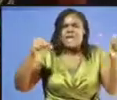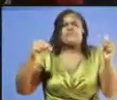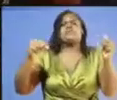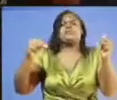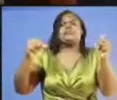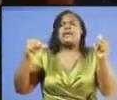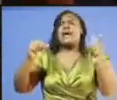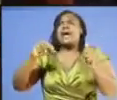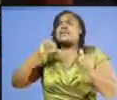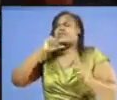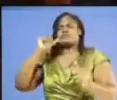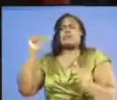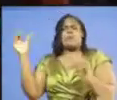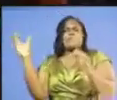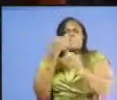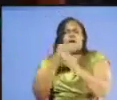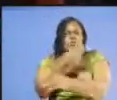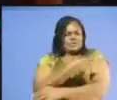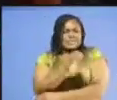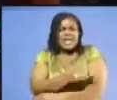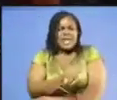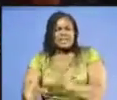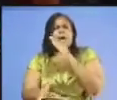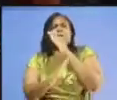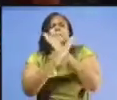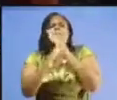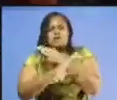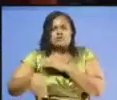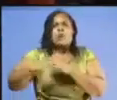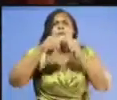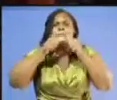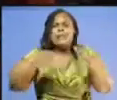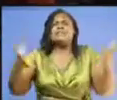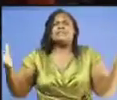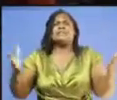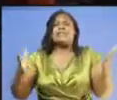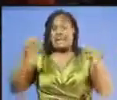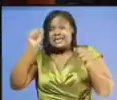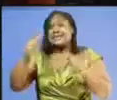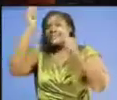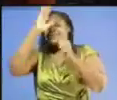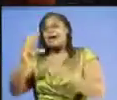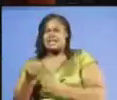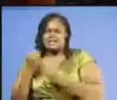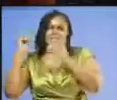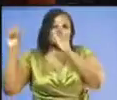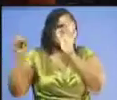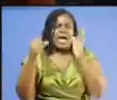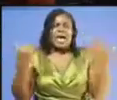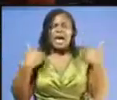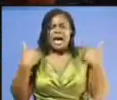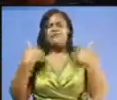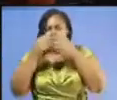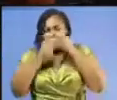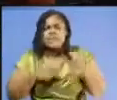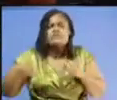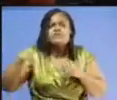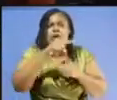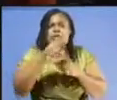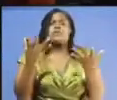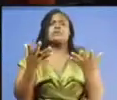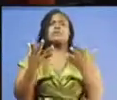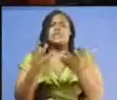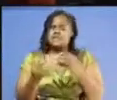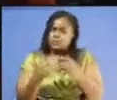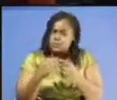no power in hell that can block it. I said, God stamped a blessing at the mercy seat. It is